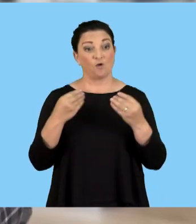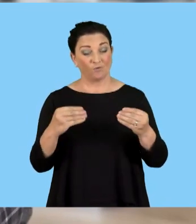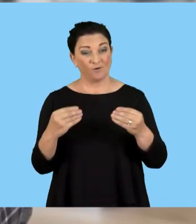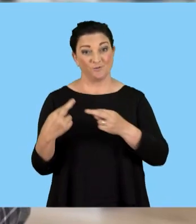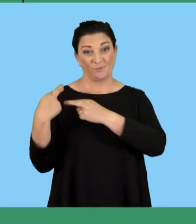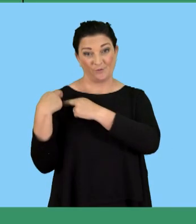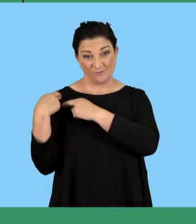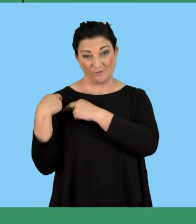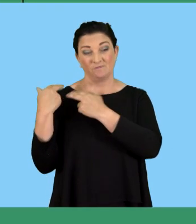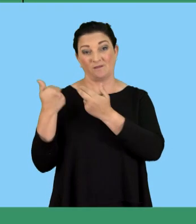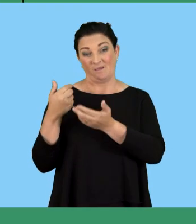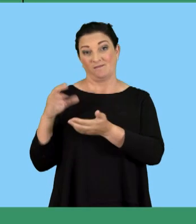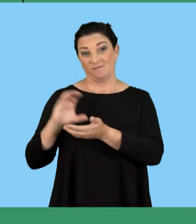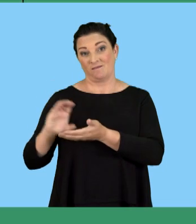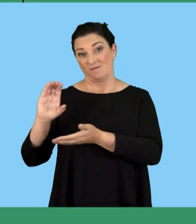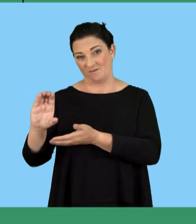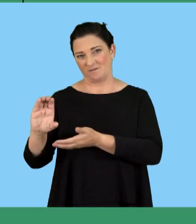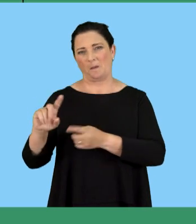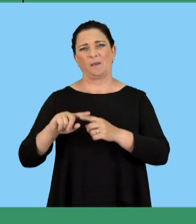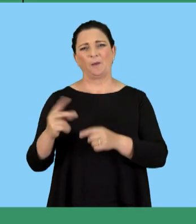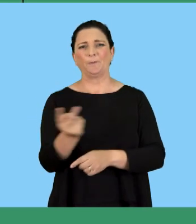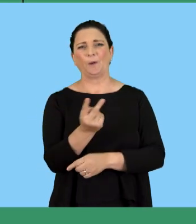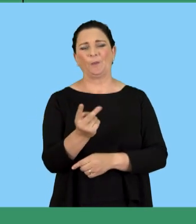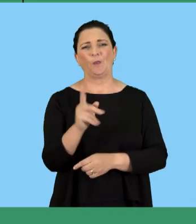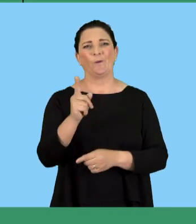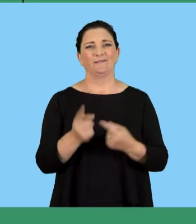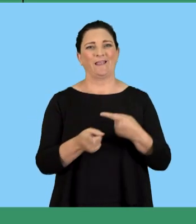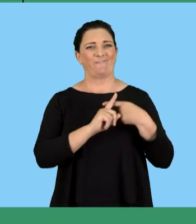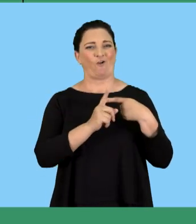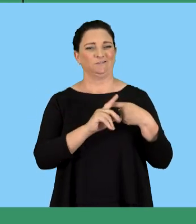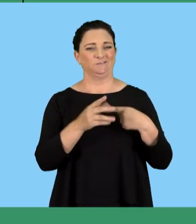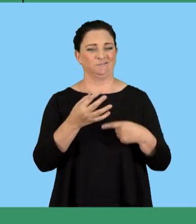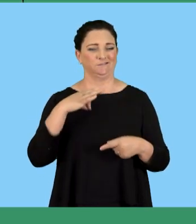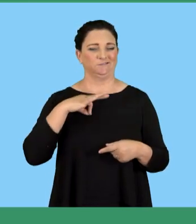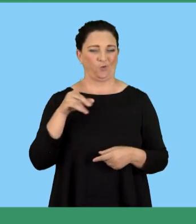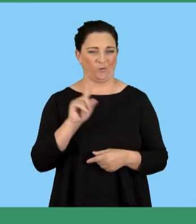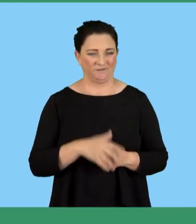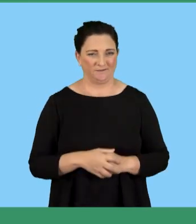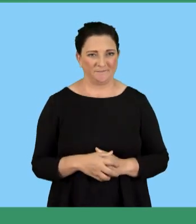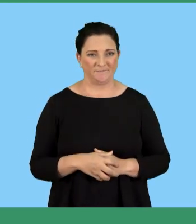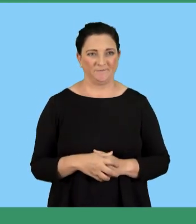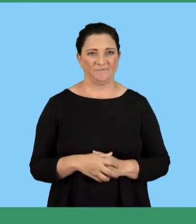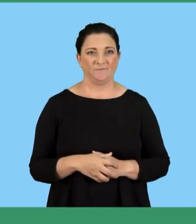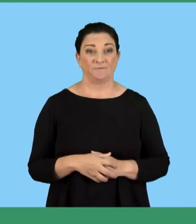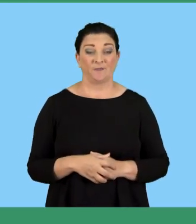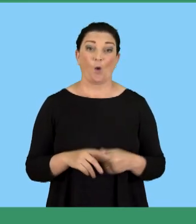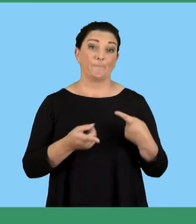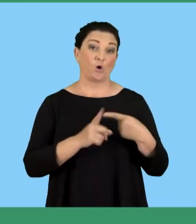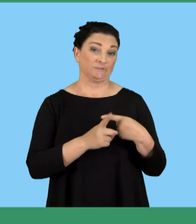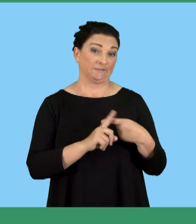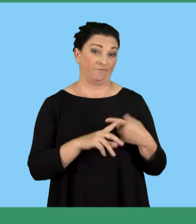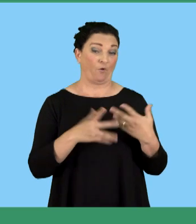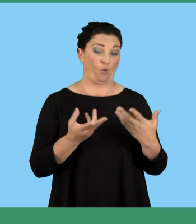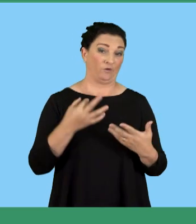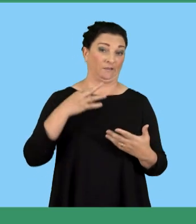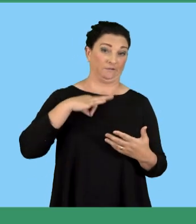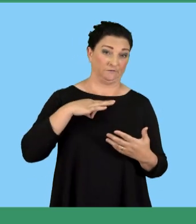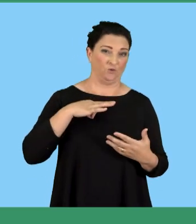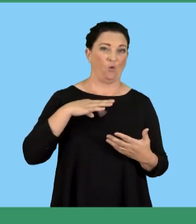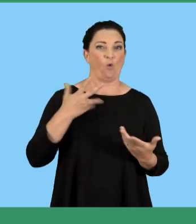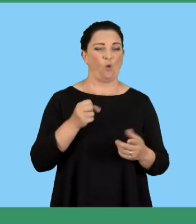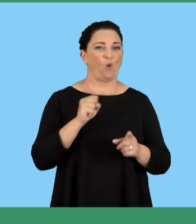business would use to behave ethically. Now let us look into the impact to say what are the advantages of a business that